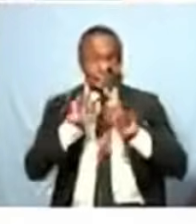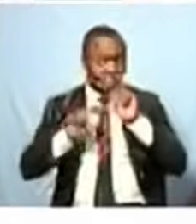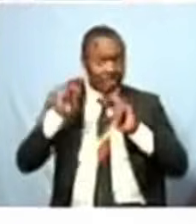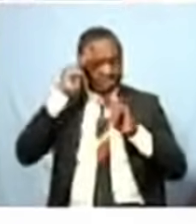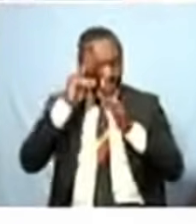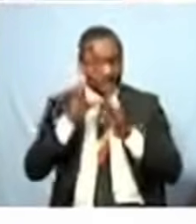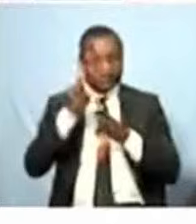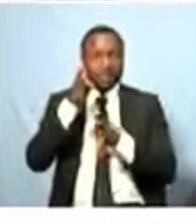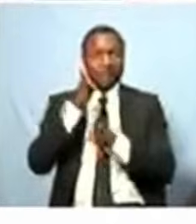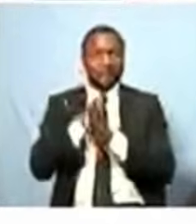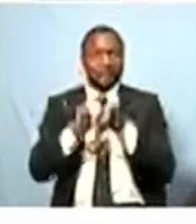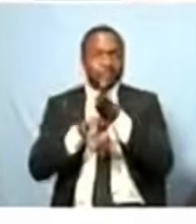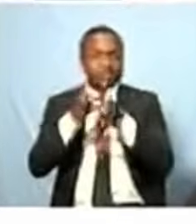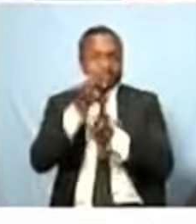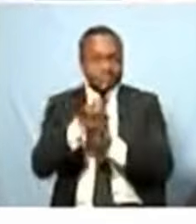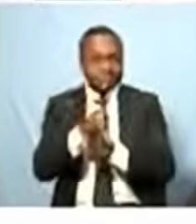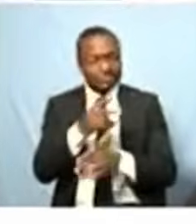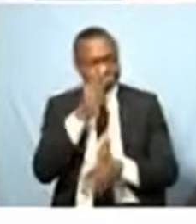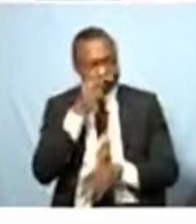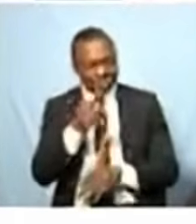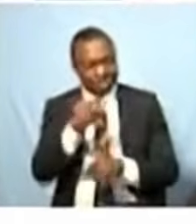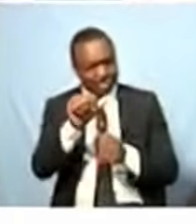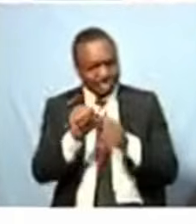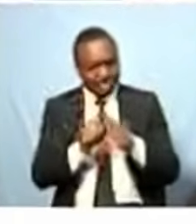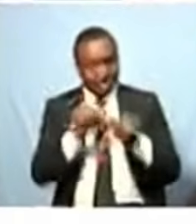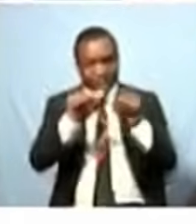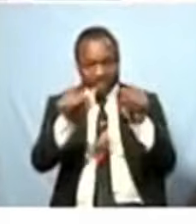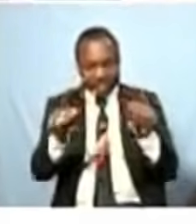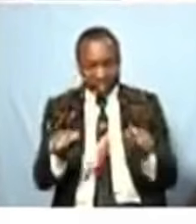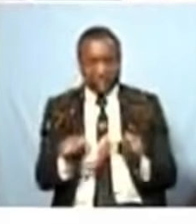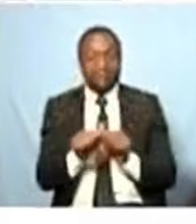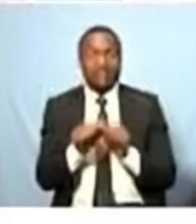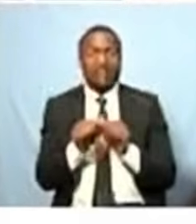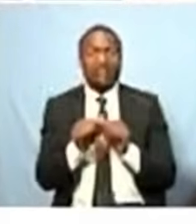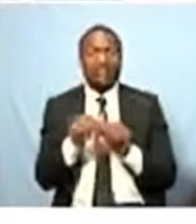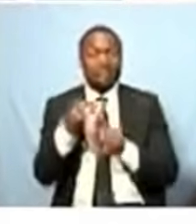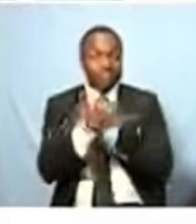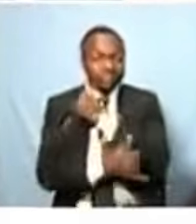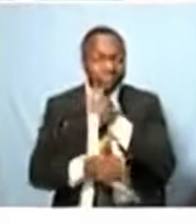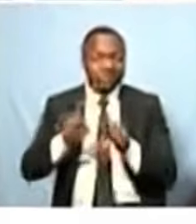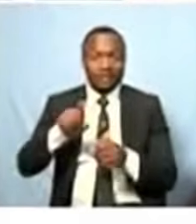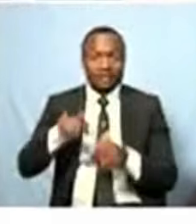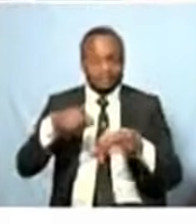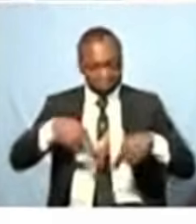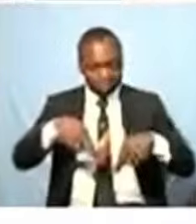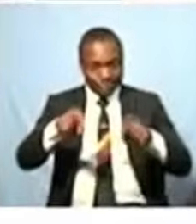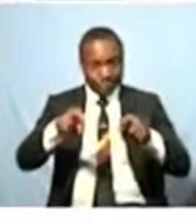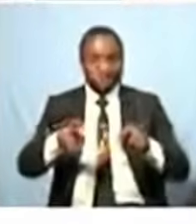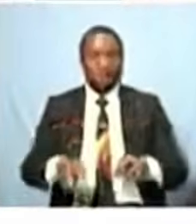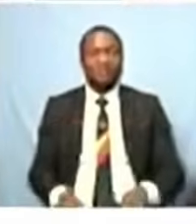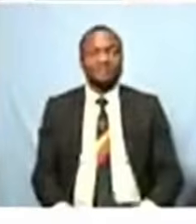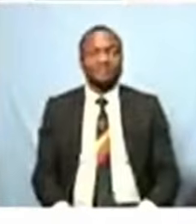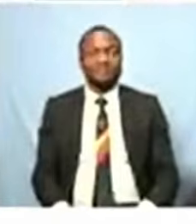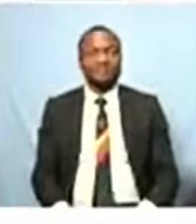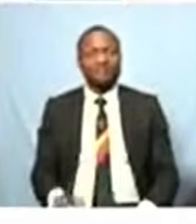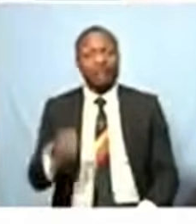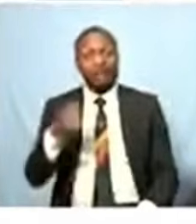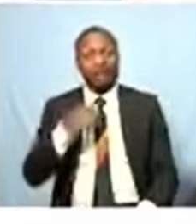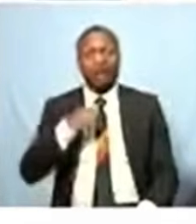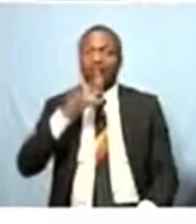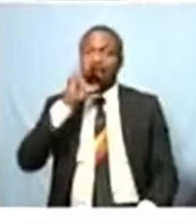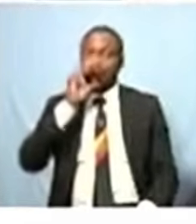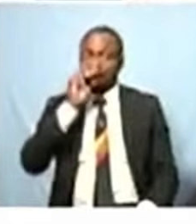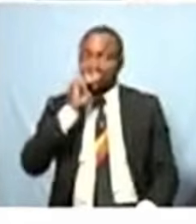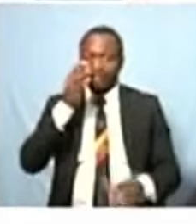of Infrastructure. We look at every corner of this country as requiring development. I have said